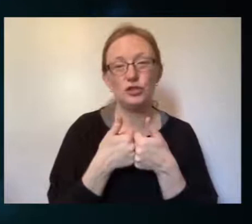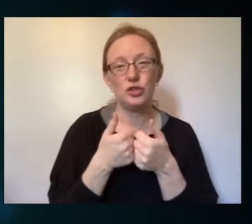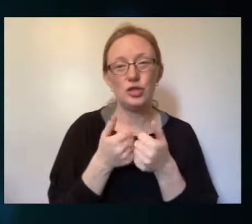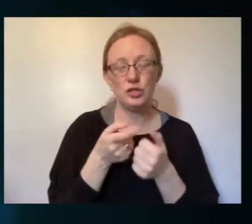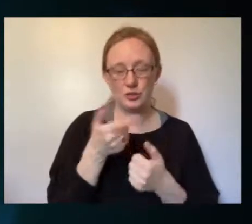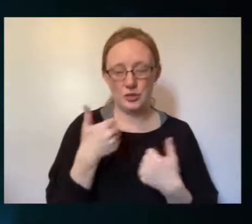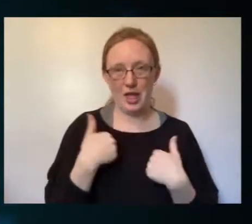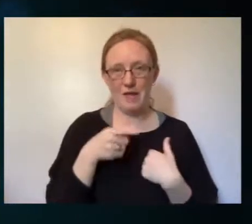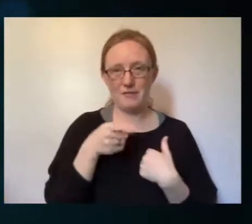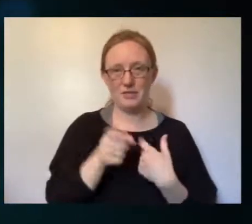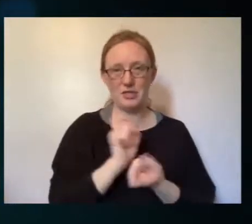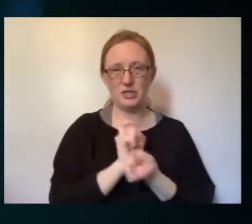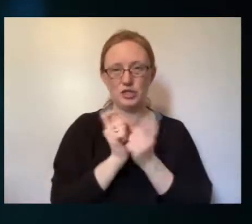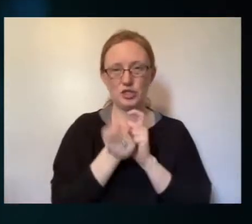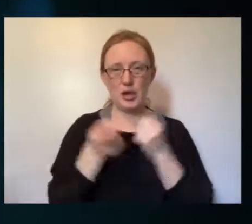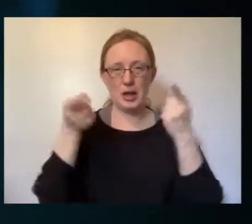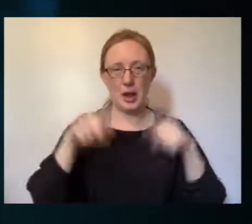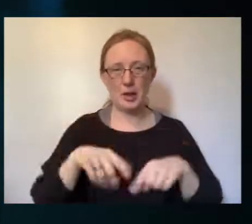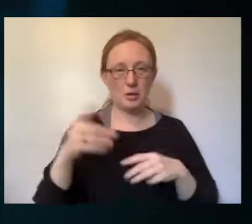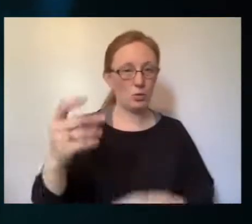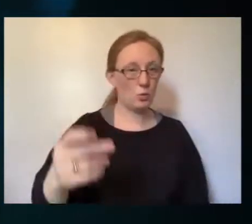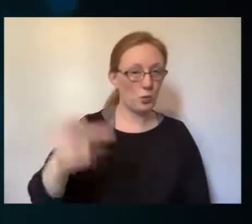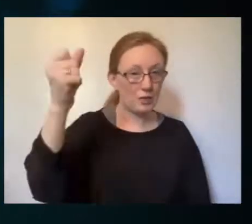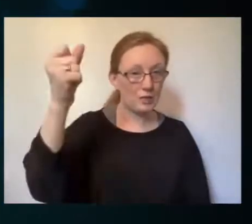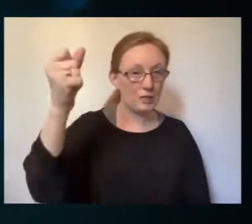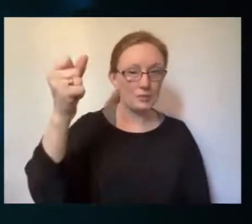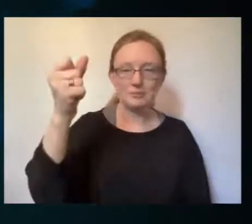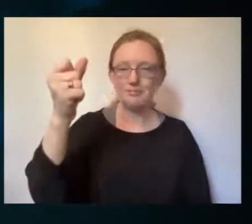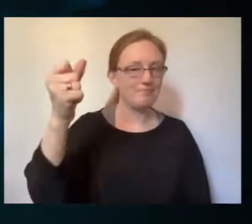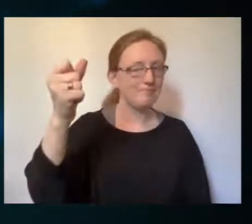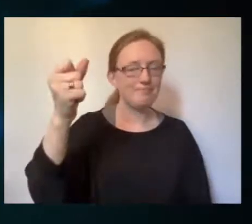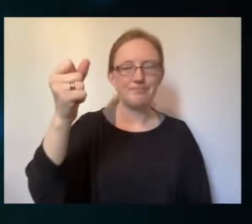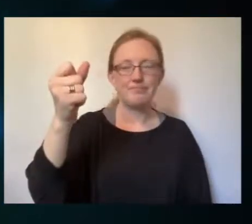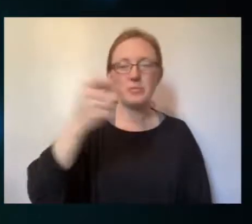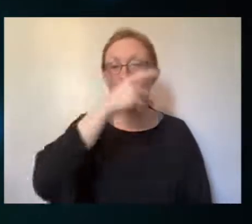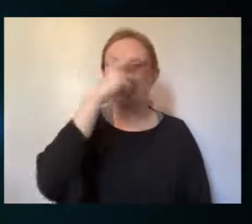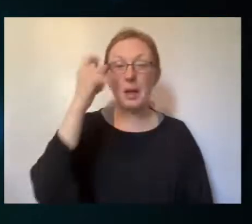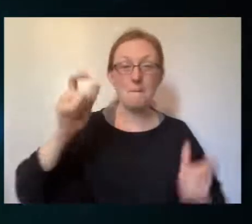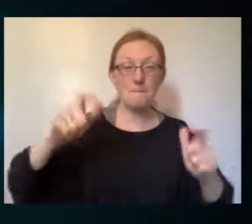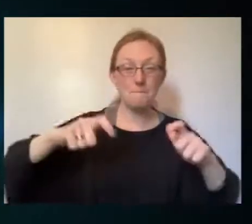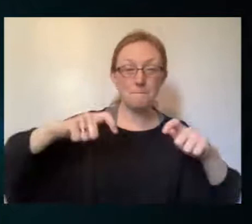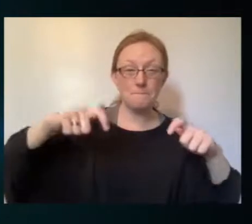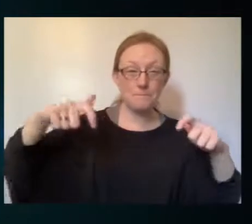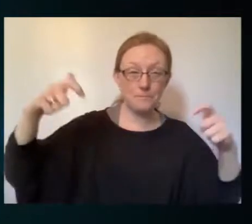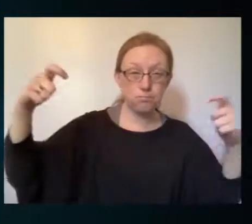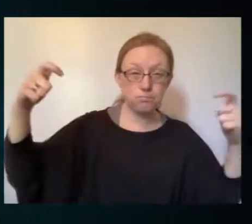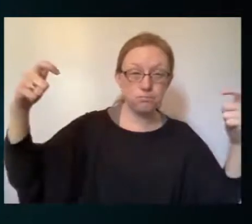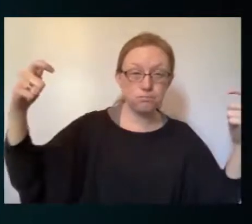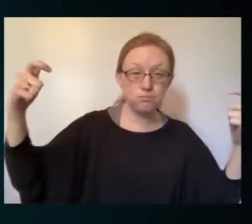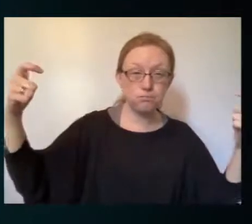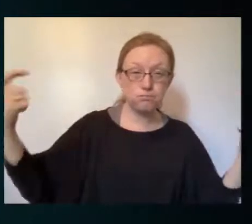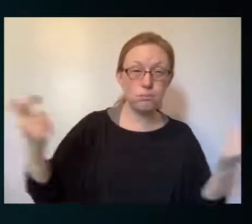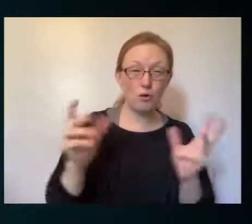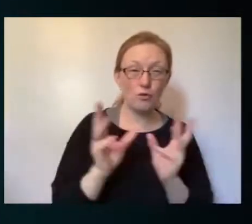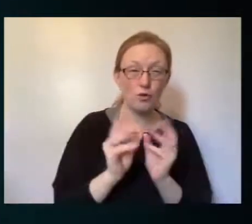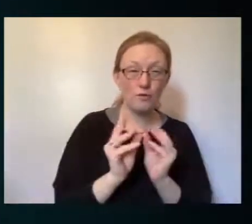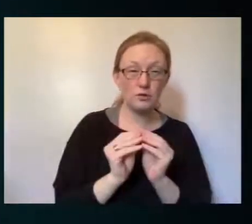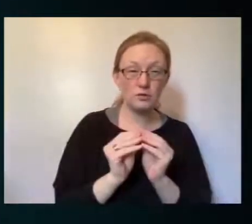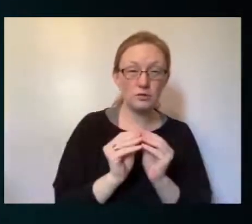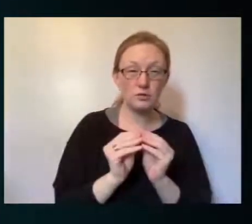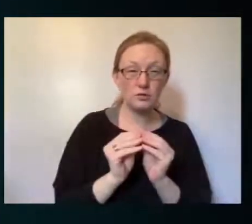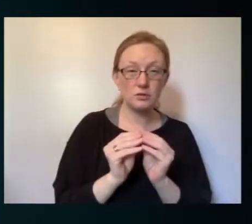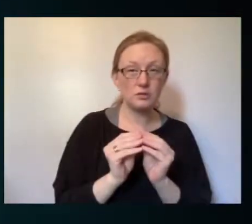these changes quickly. Because of the scale of the conference, just the, there are very